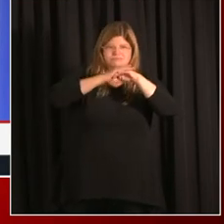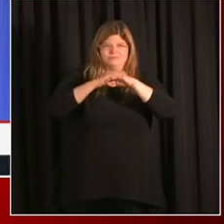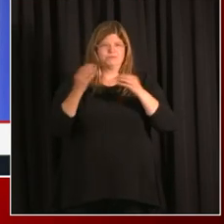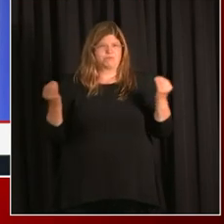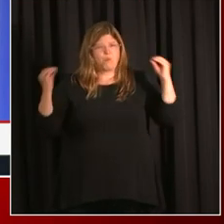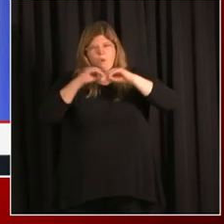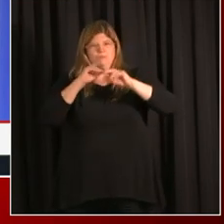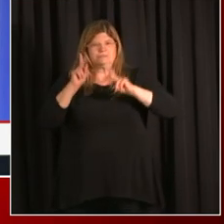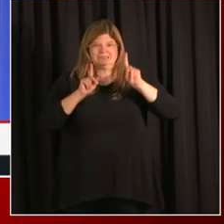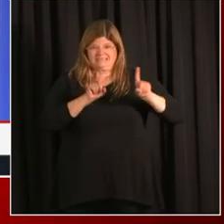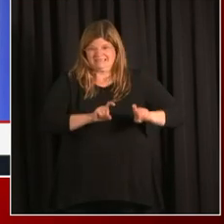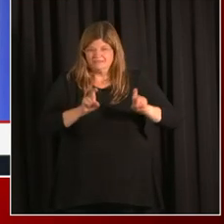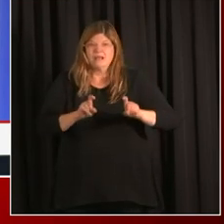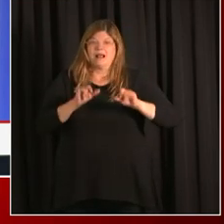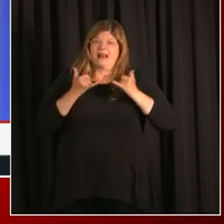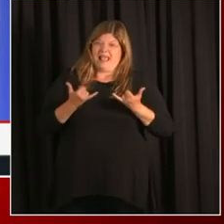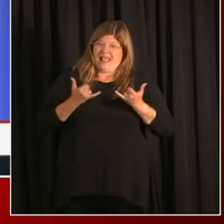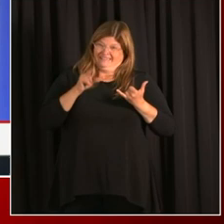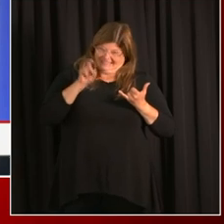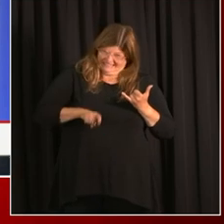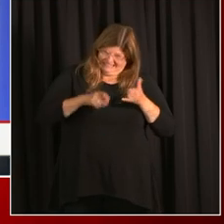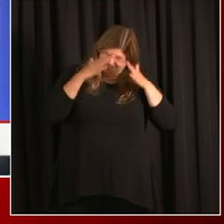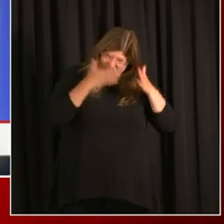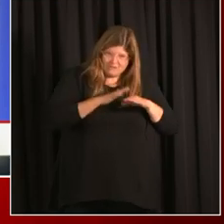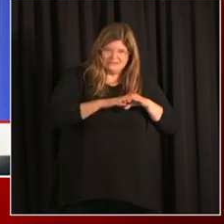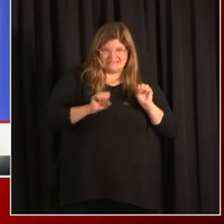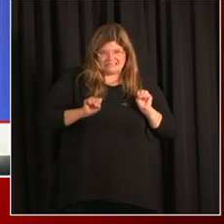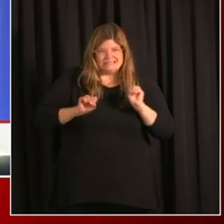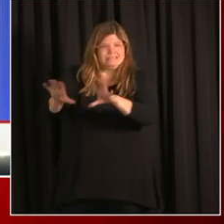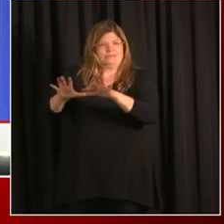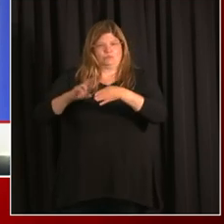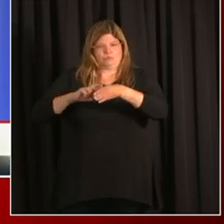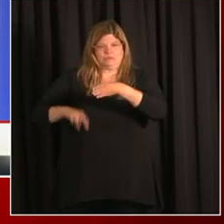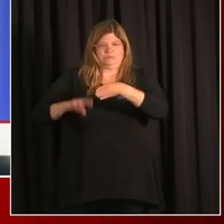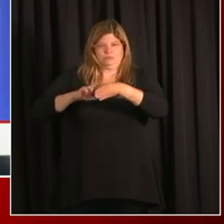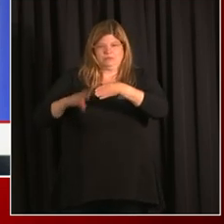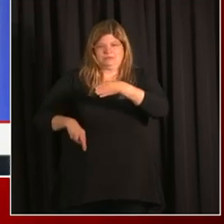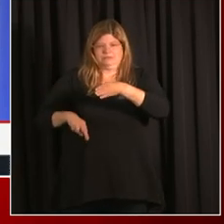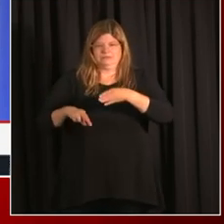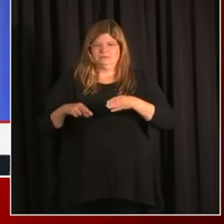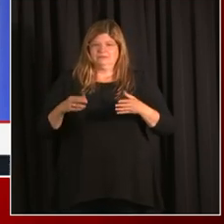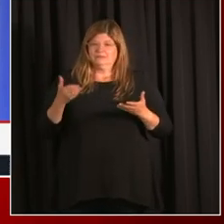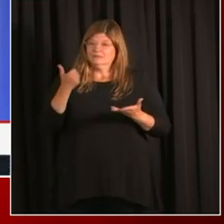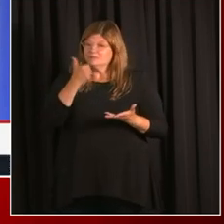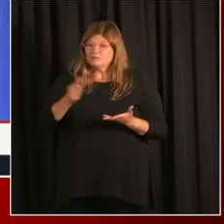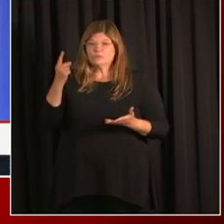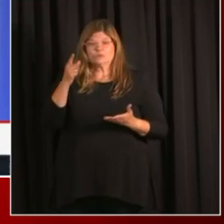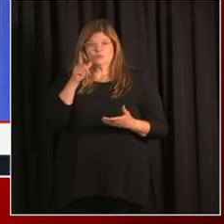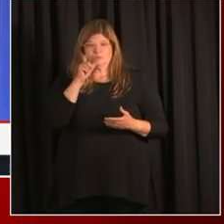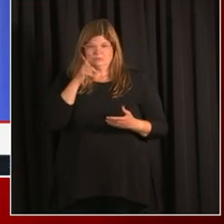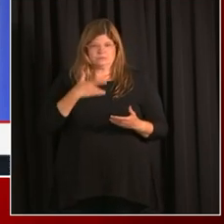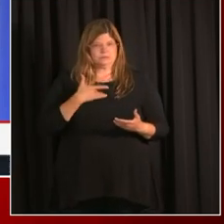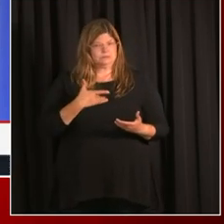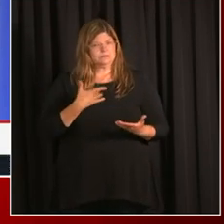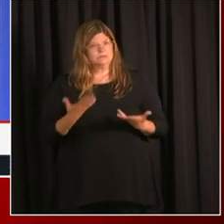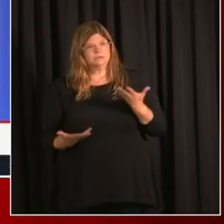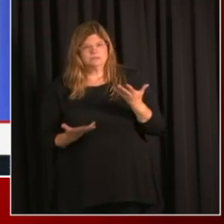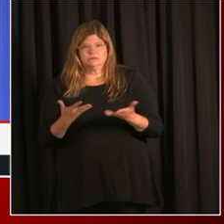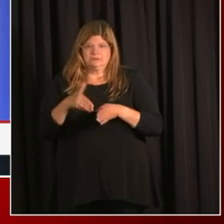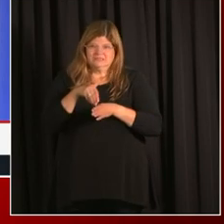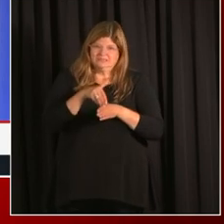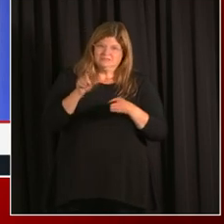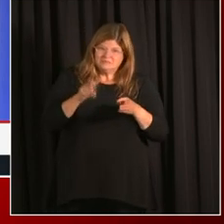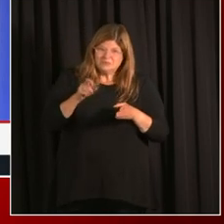that I will add to that is for anyone who has been put in a position to need to